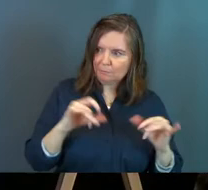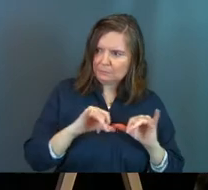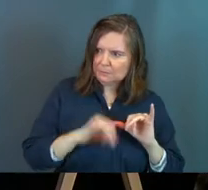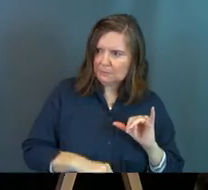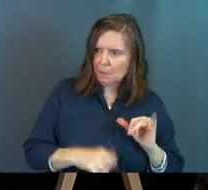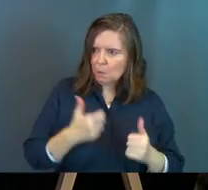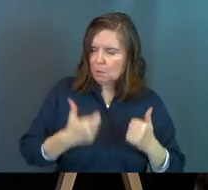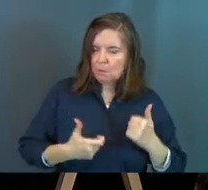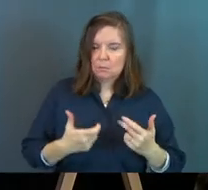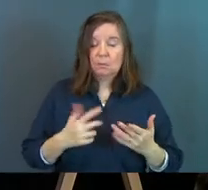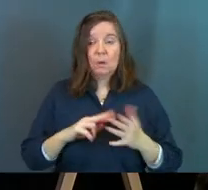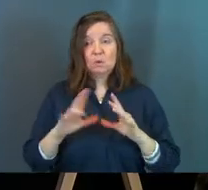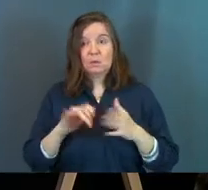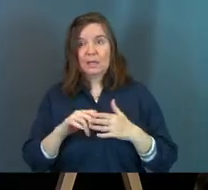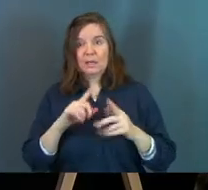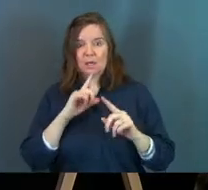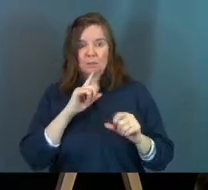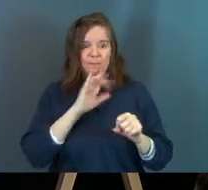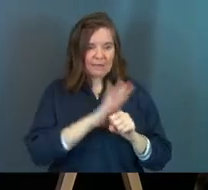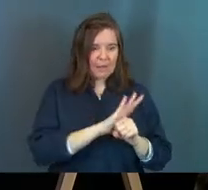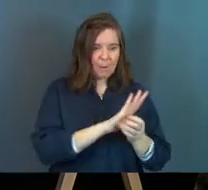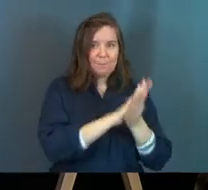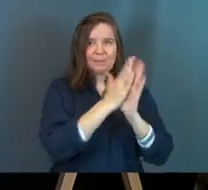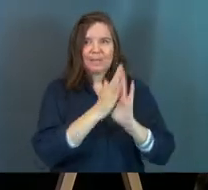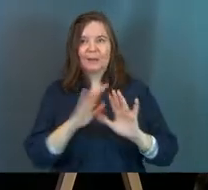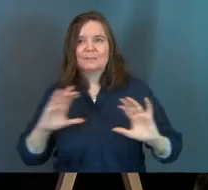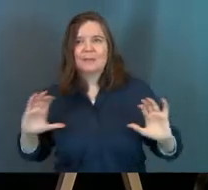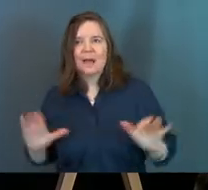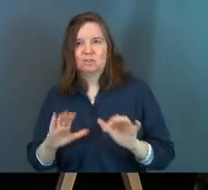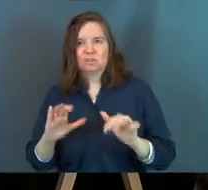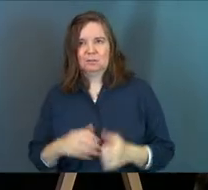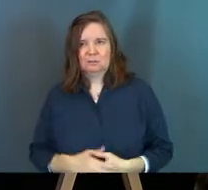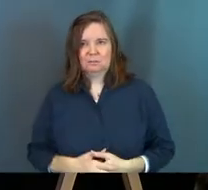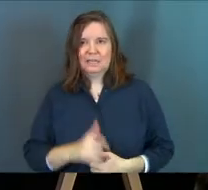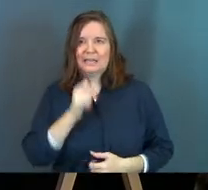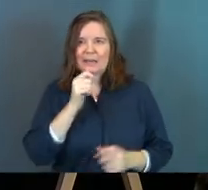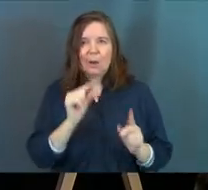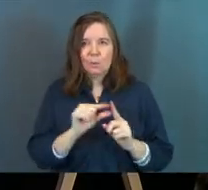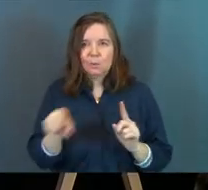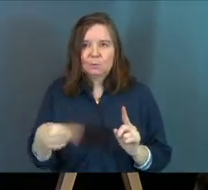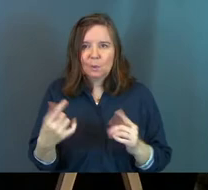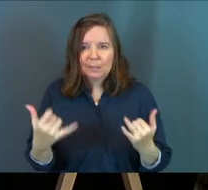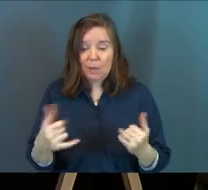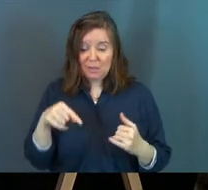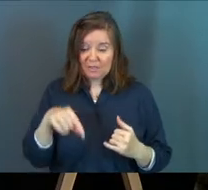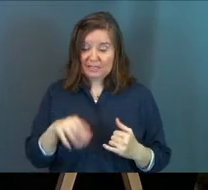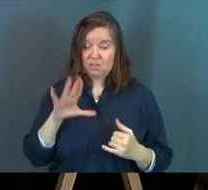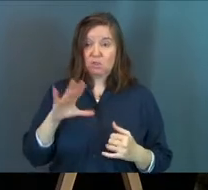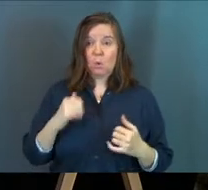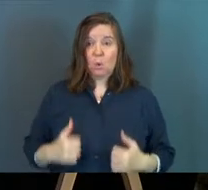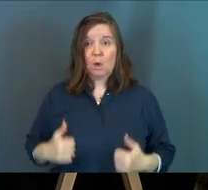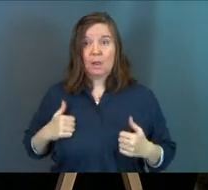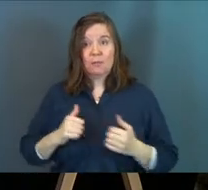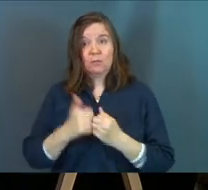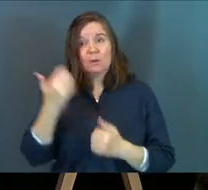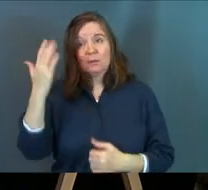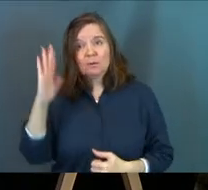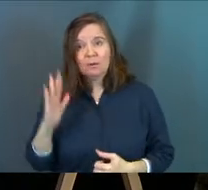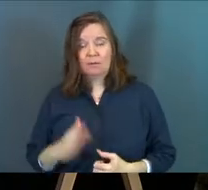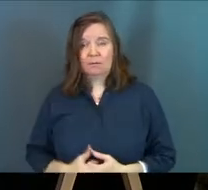And when you do that, it goes from vow to action. And it's like, this is your life with